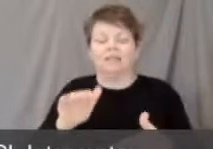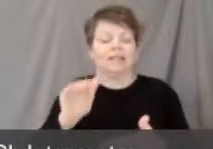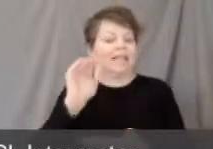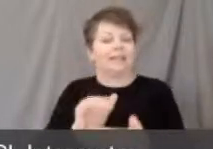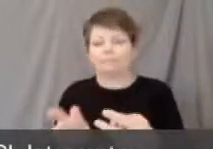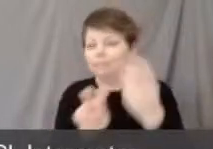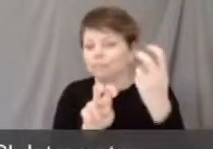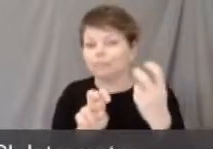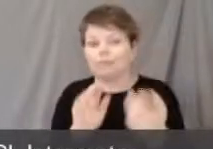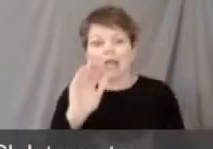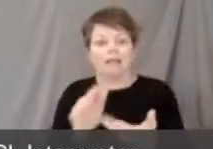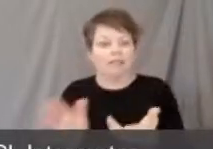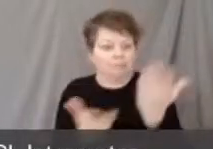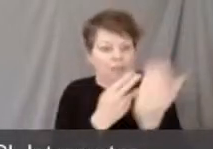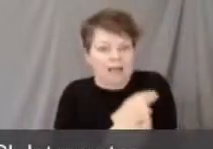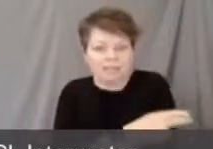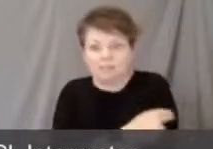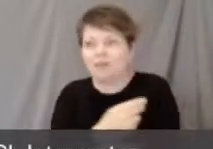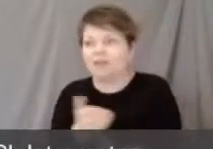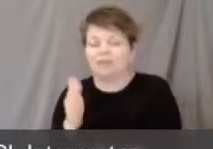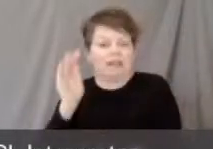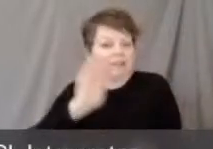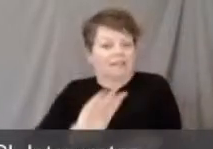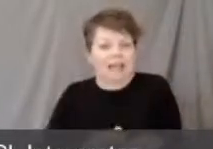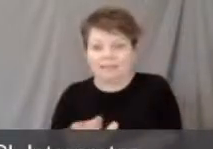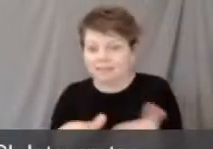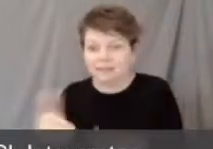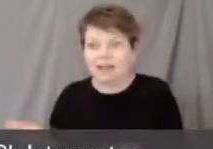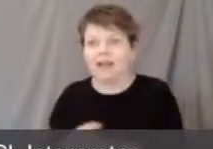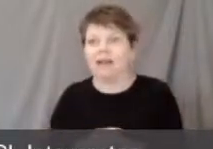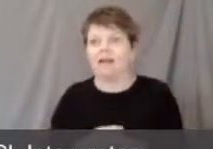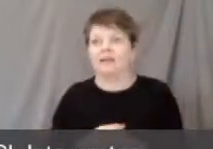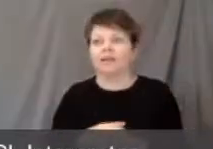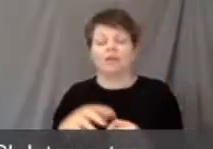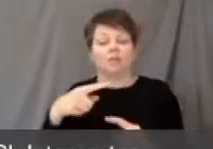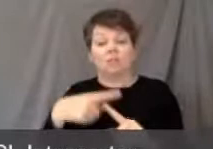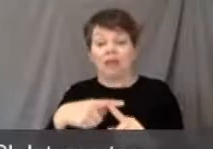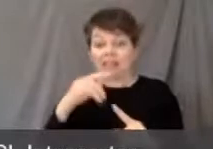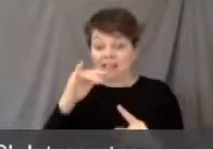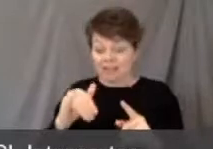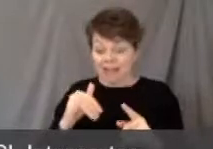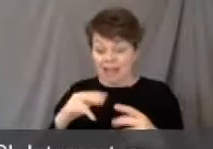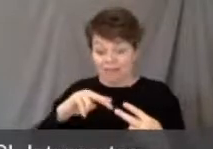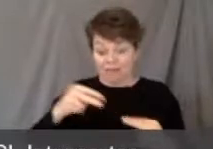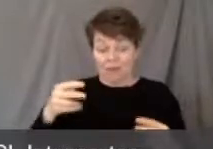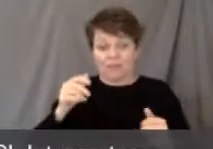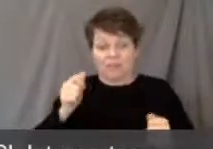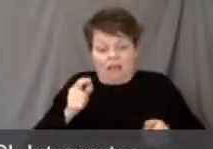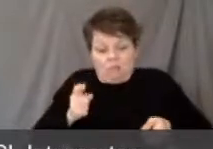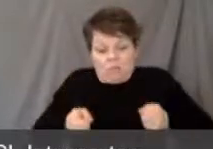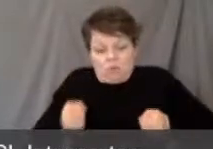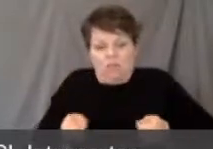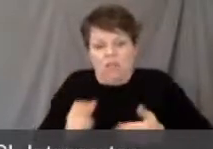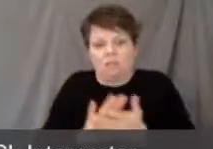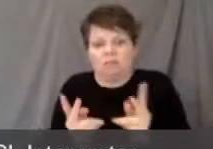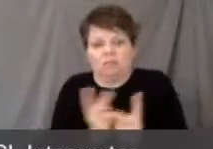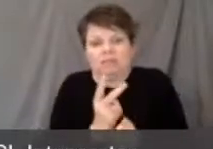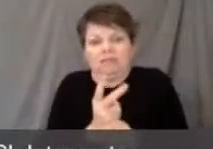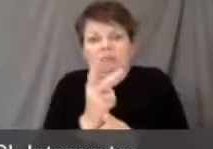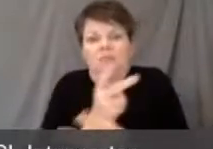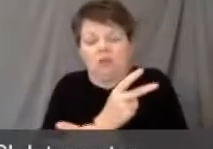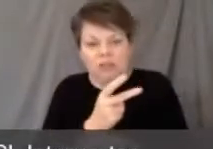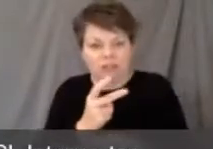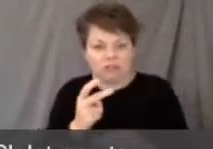will end up dying. And also the less opportunity for the virus to mutate and become something more infectious, more